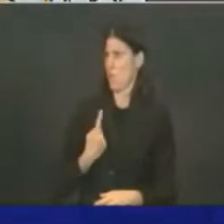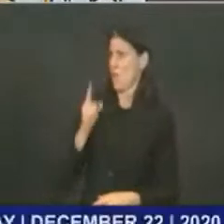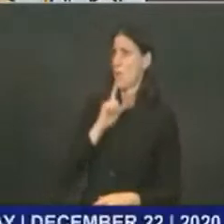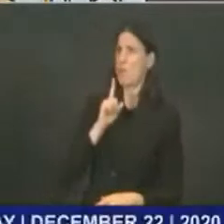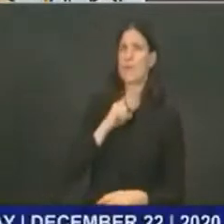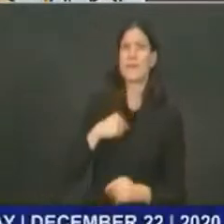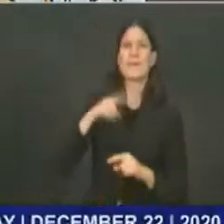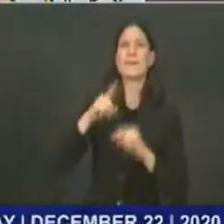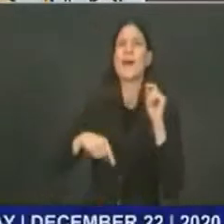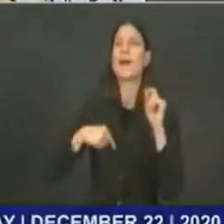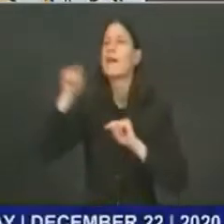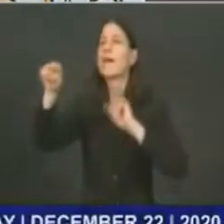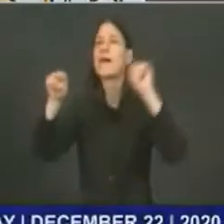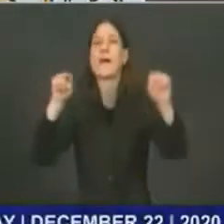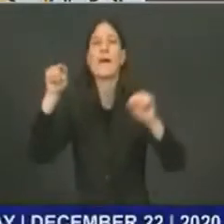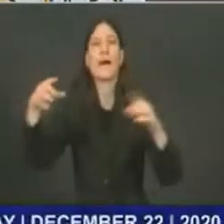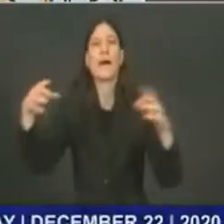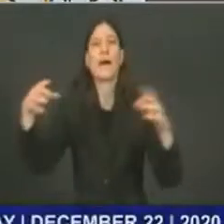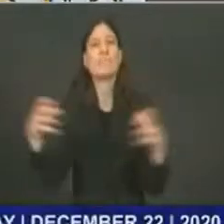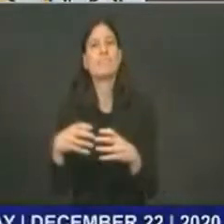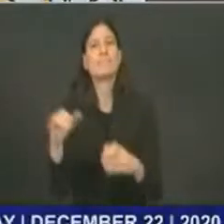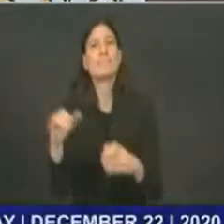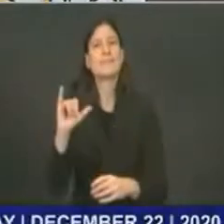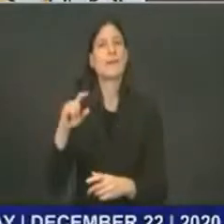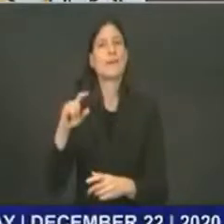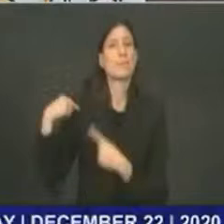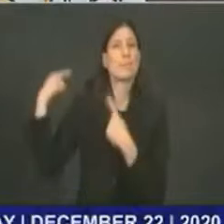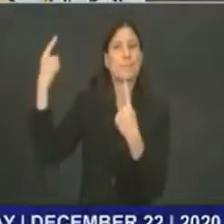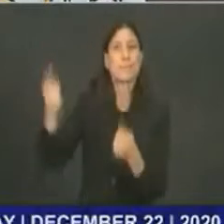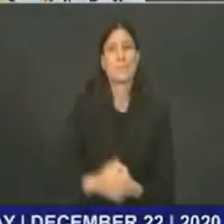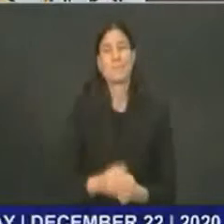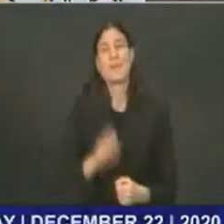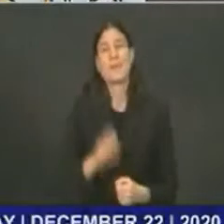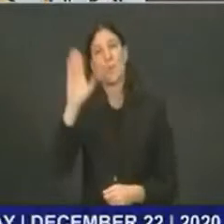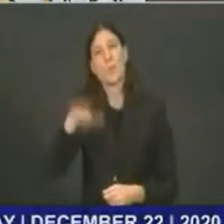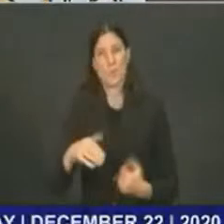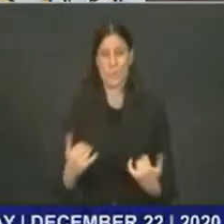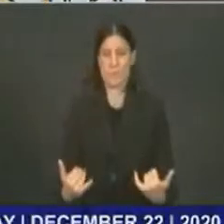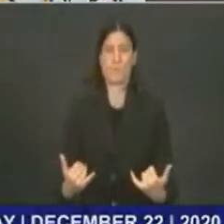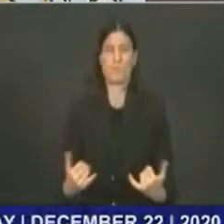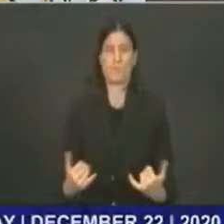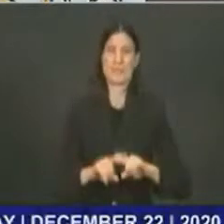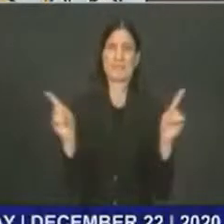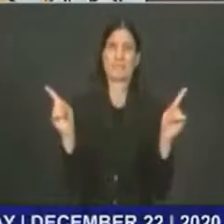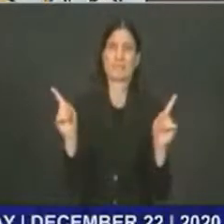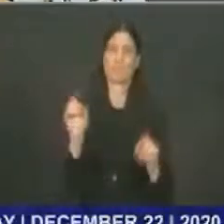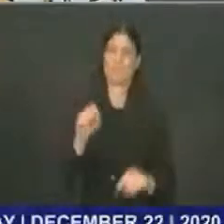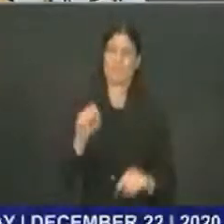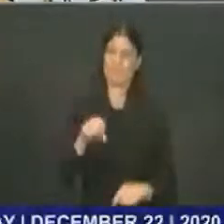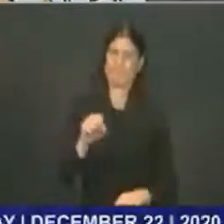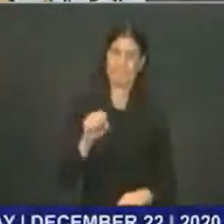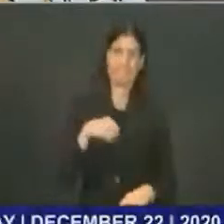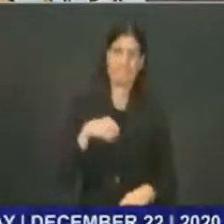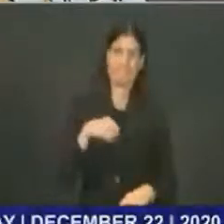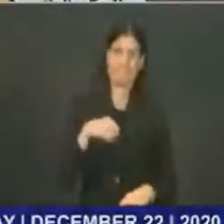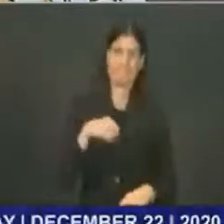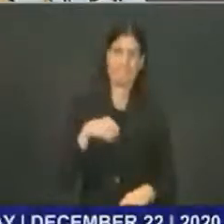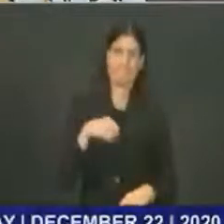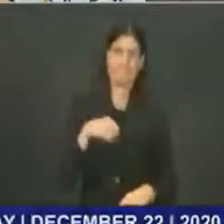you know, not like anything we planned, not like anything we really would want. But I would